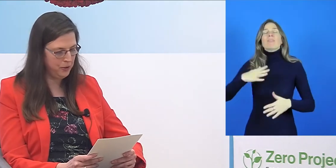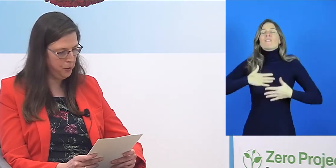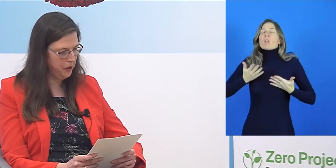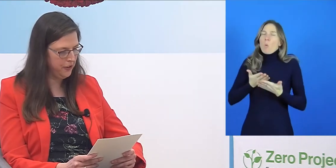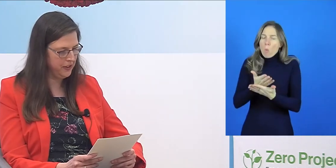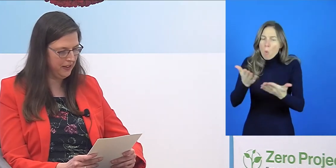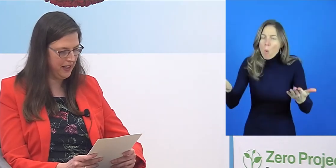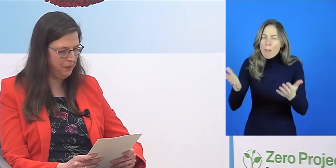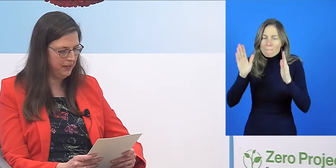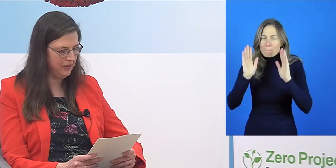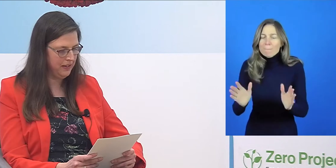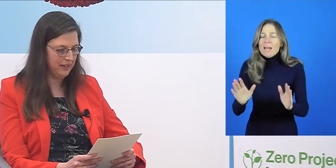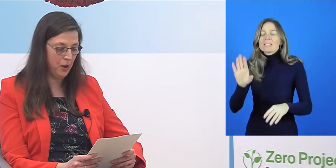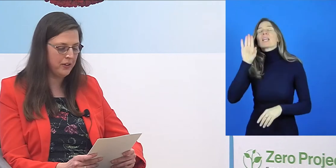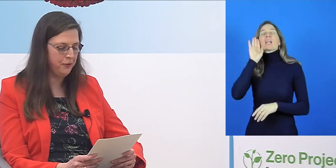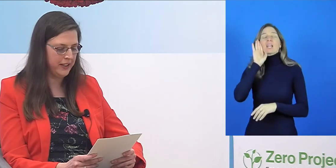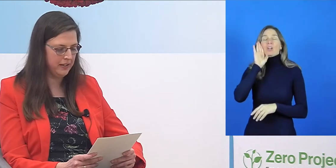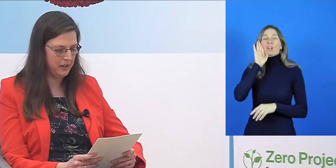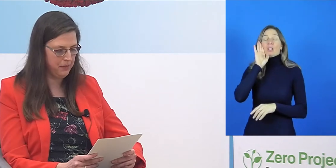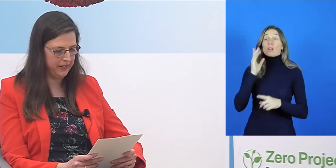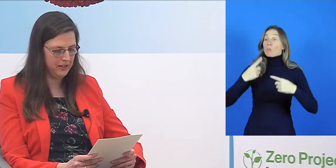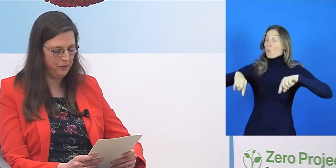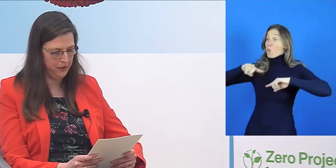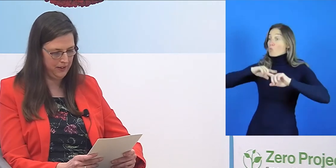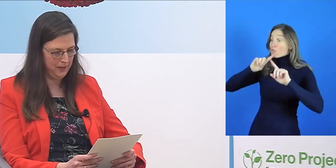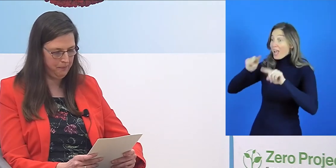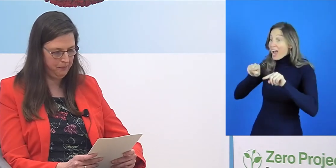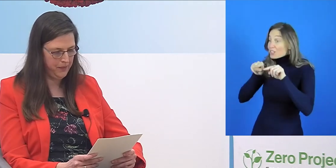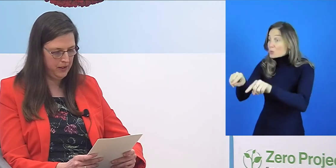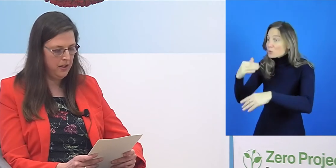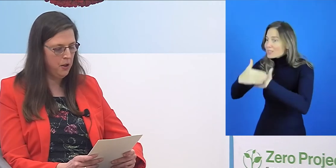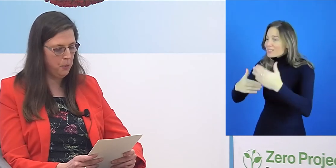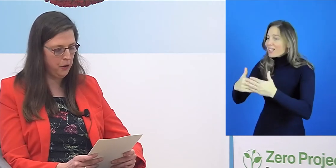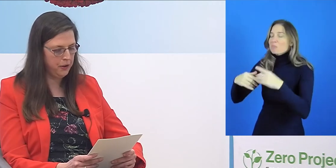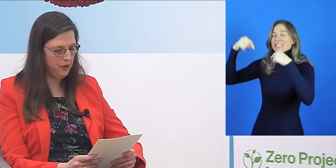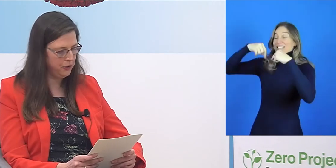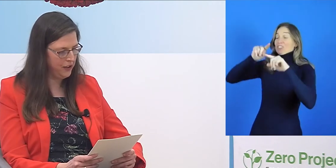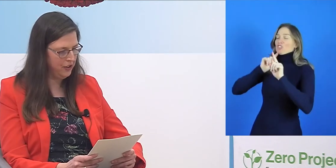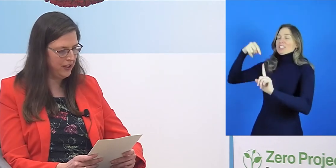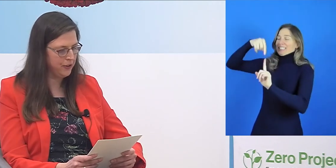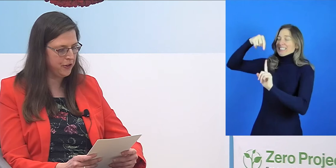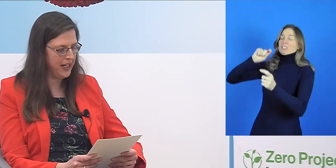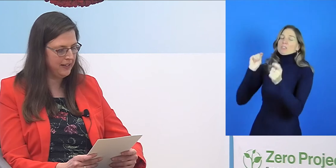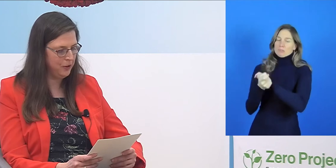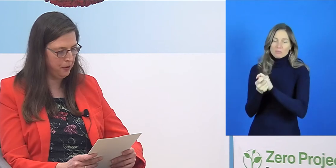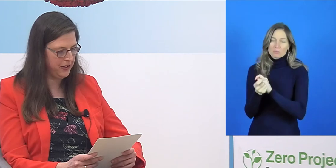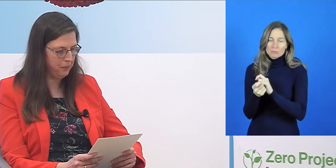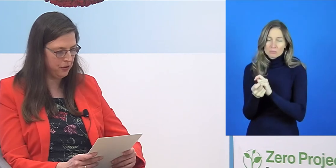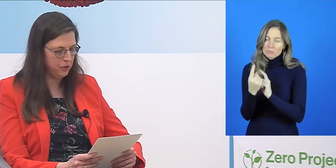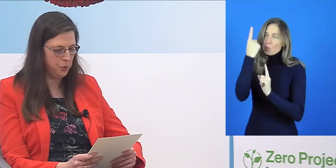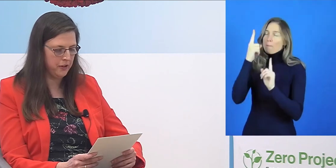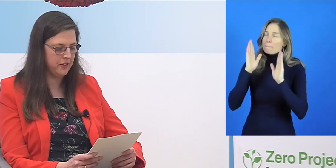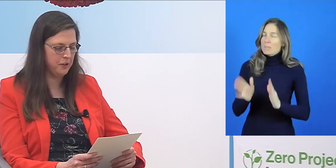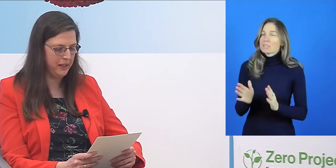reaction towards the disabled is the only thing that makes the difference. Her work on changing society's